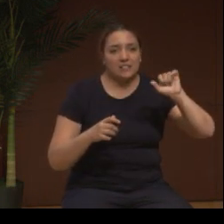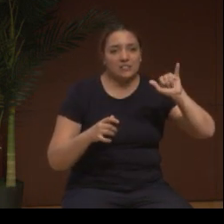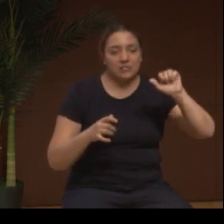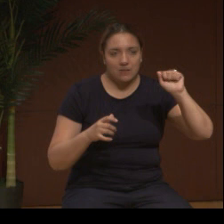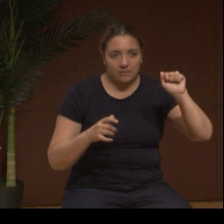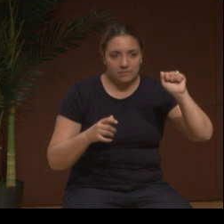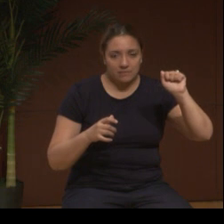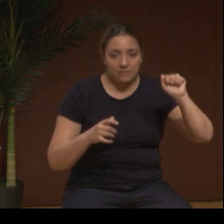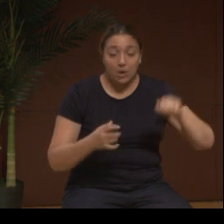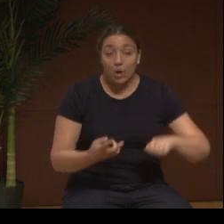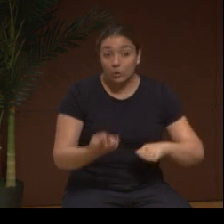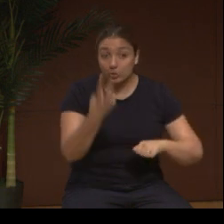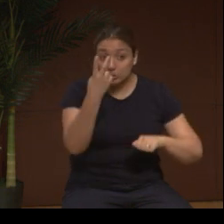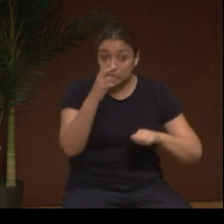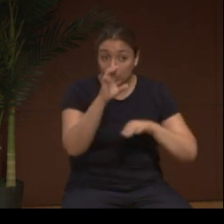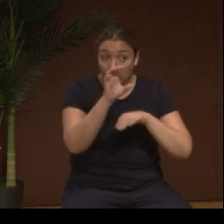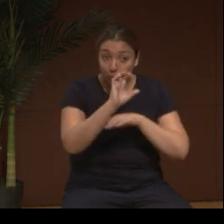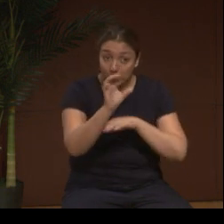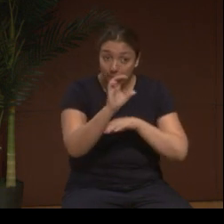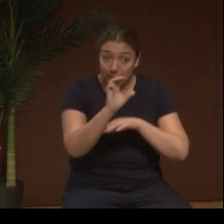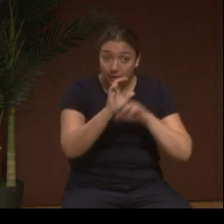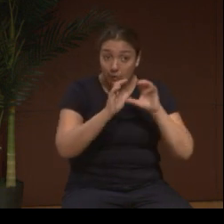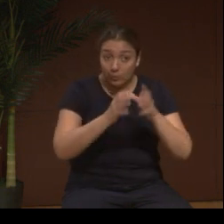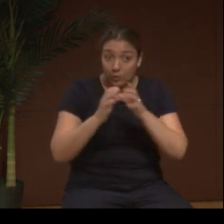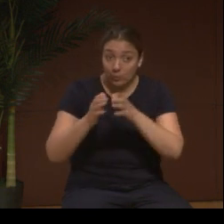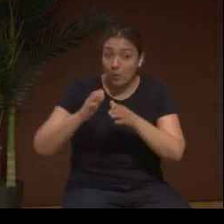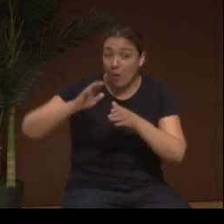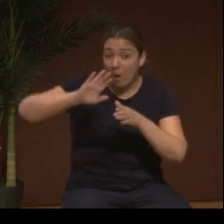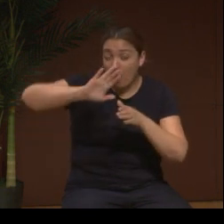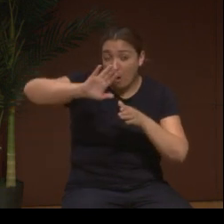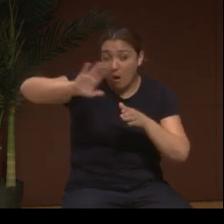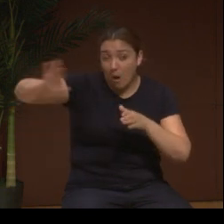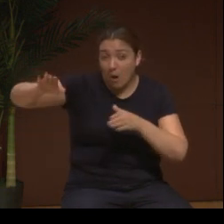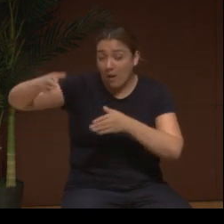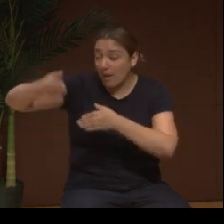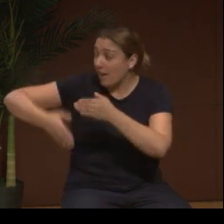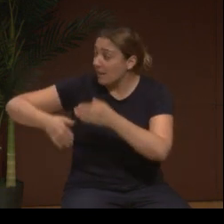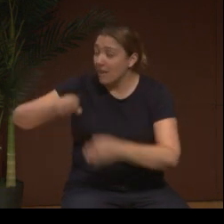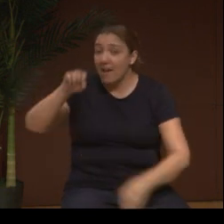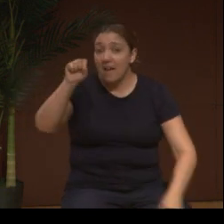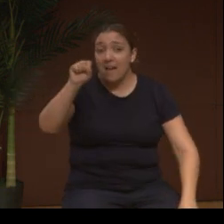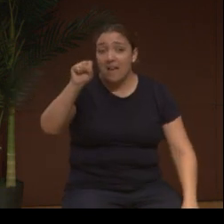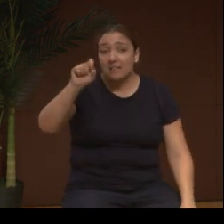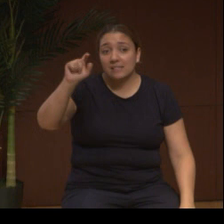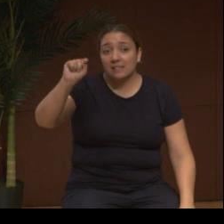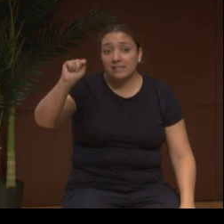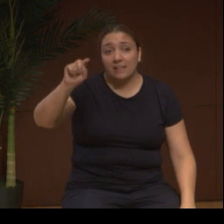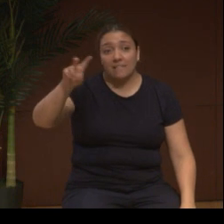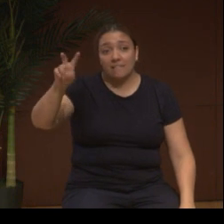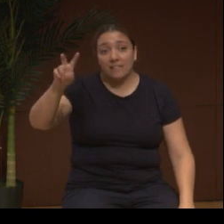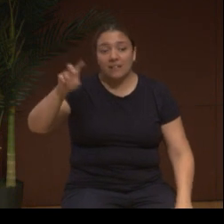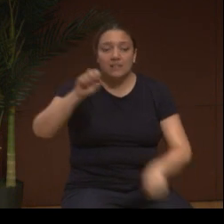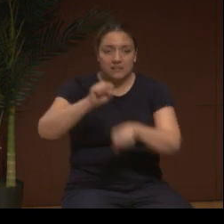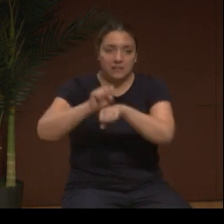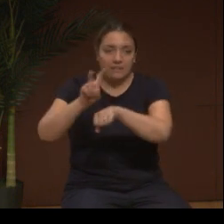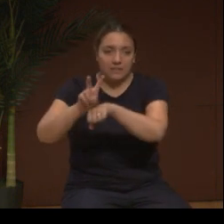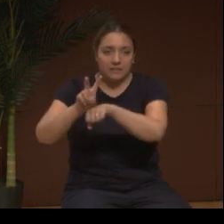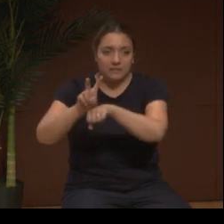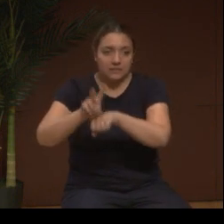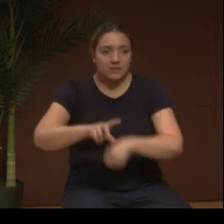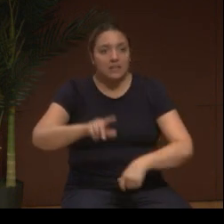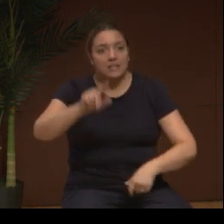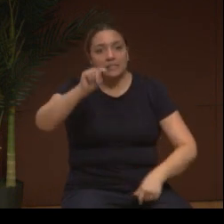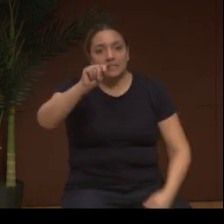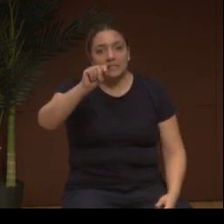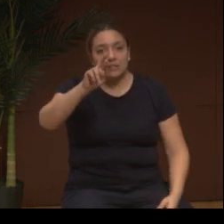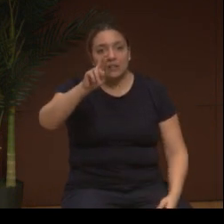The two Caribbean communities that I looked at are all the way on the end. So you see STV, that's for St. Vincent, and TRI is for Trinidad.